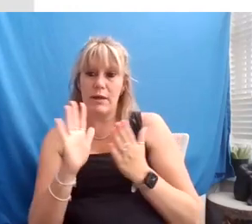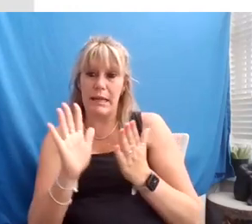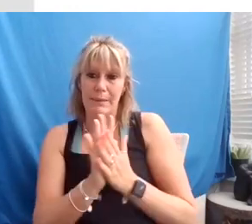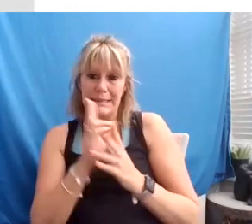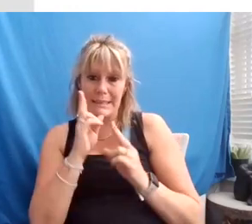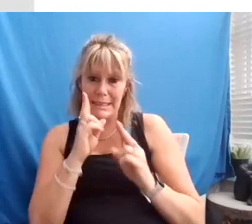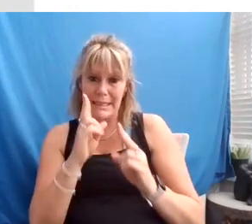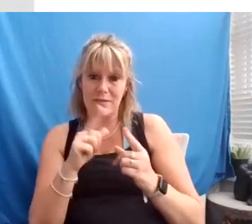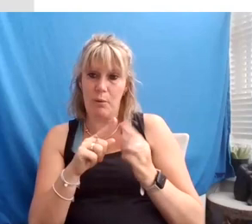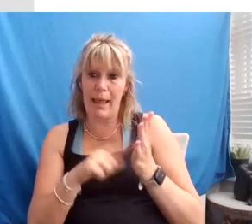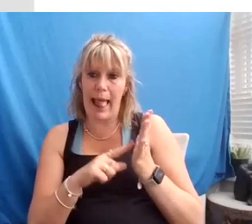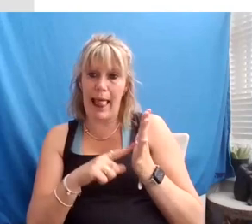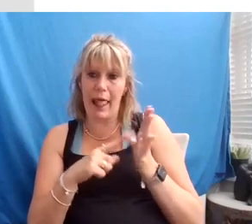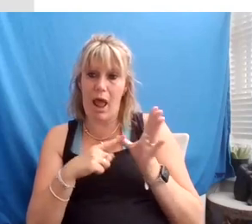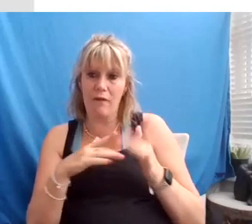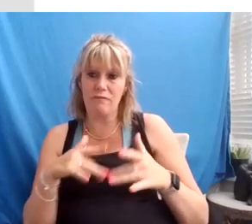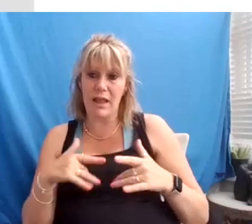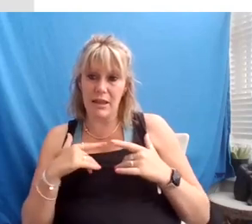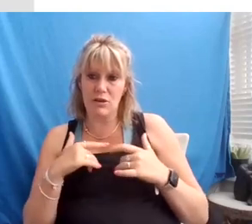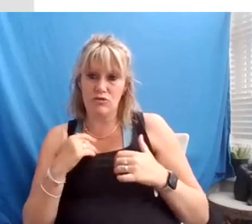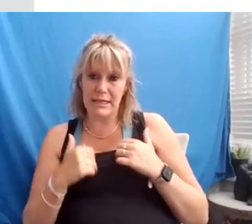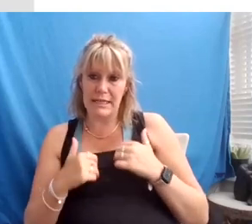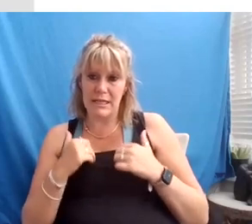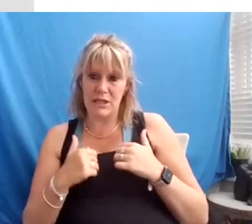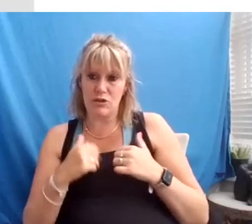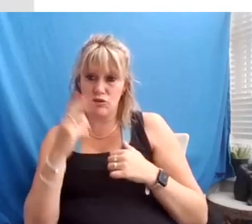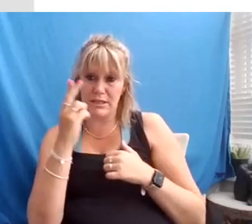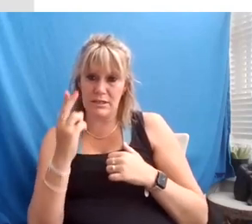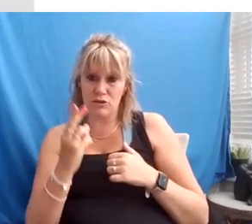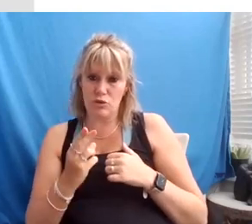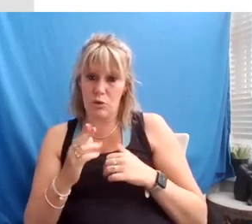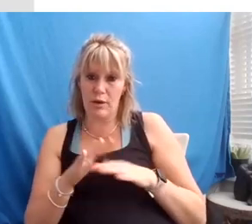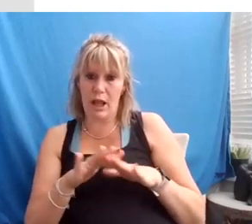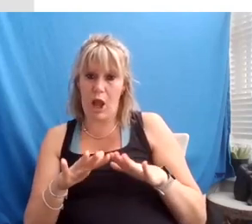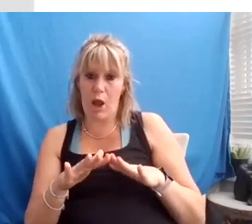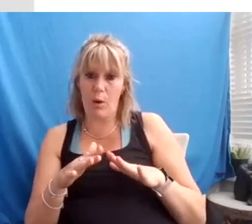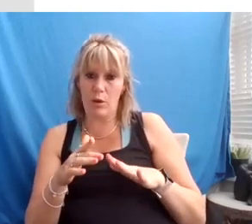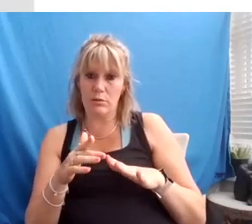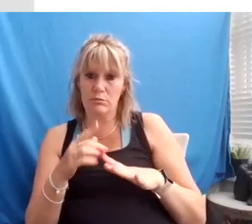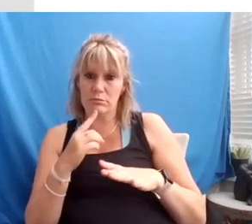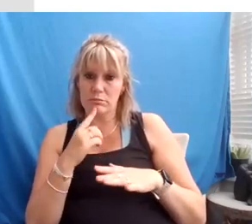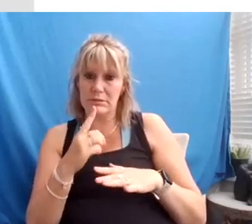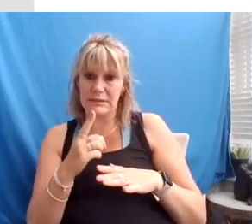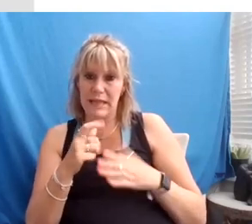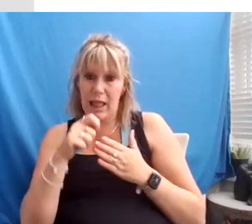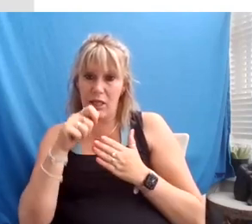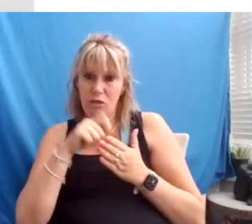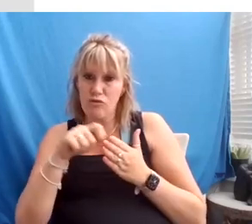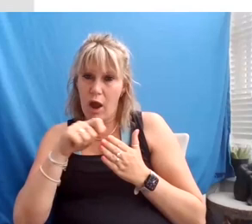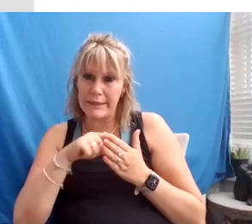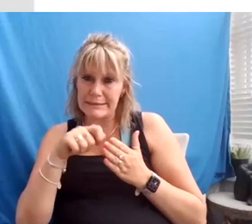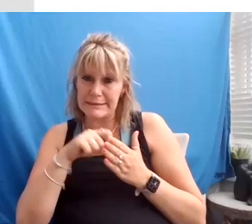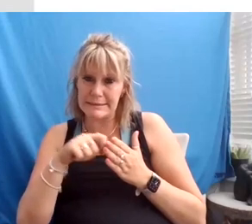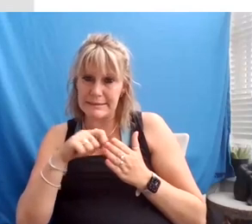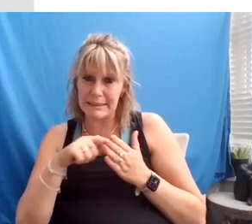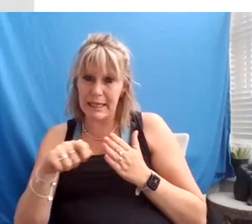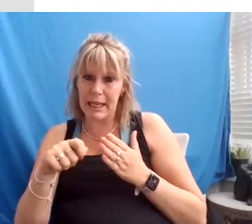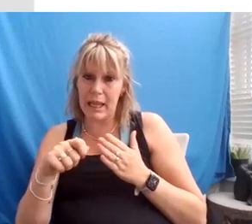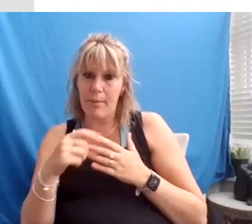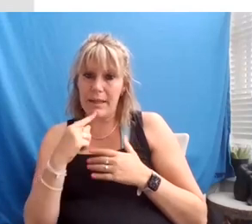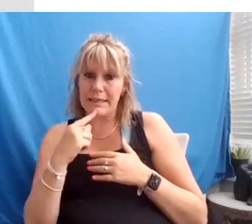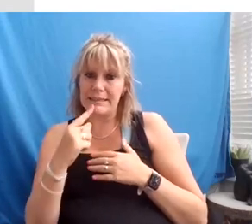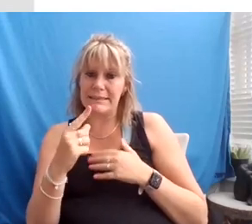I think it's a very interesting drawing. I won't read some of the writing on it, but it's entitled Someone Is